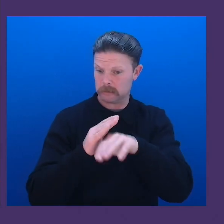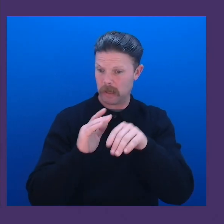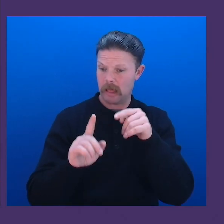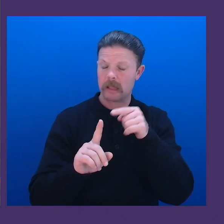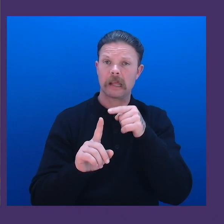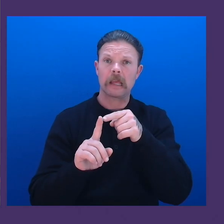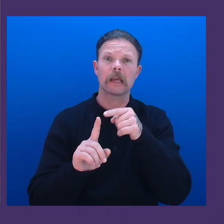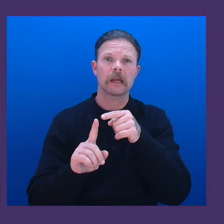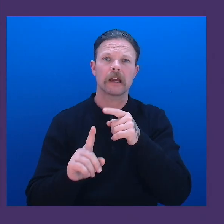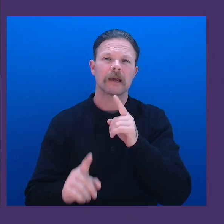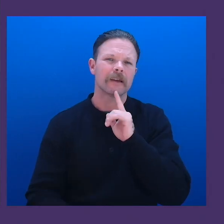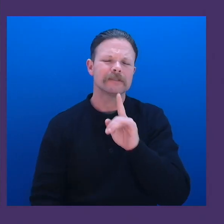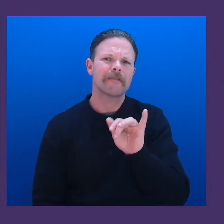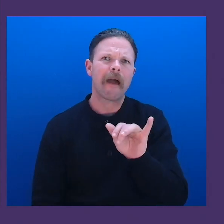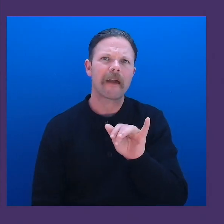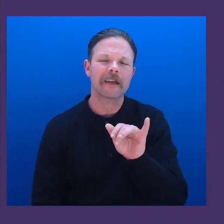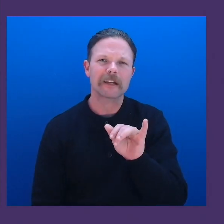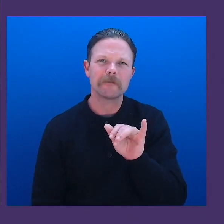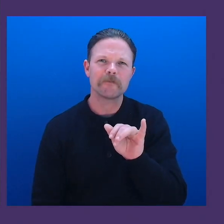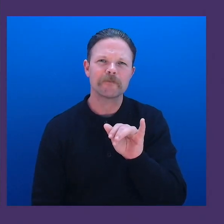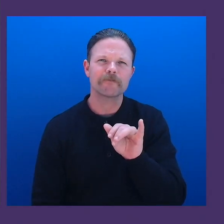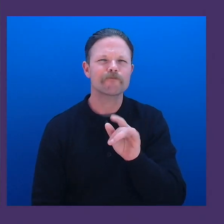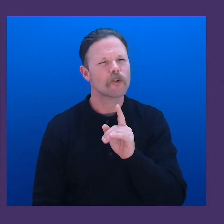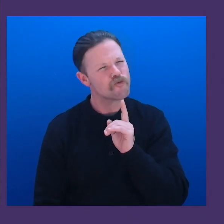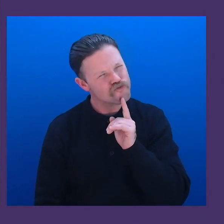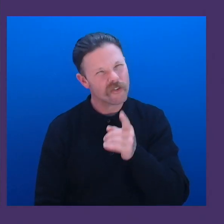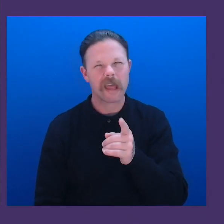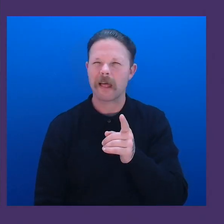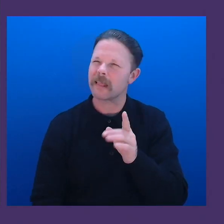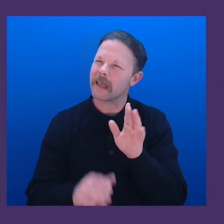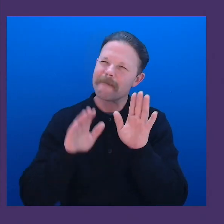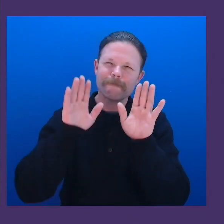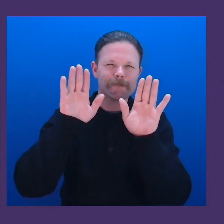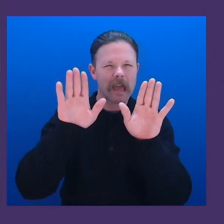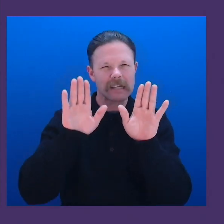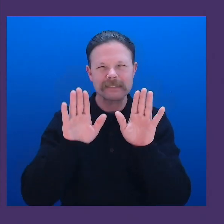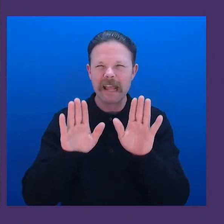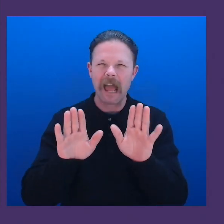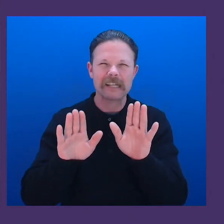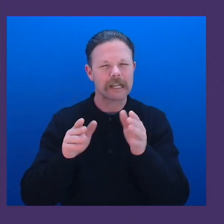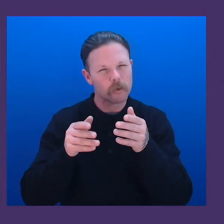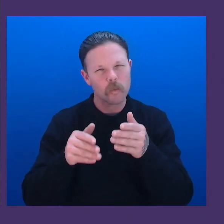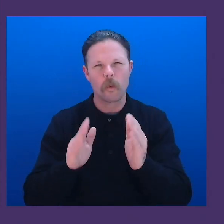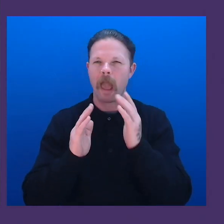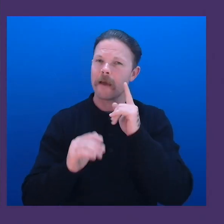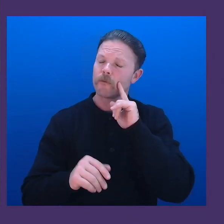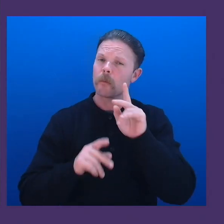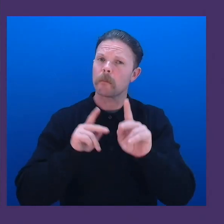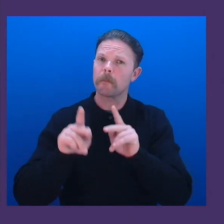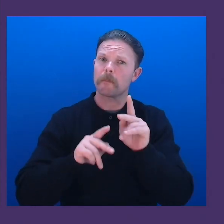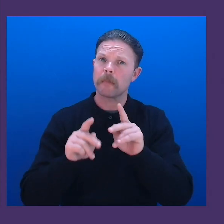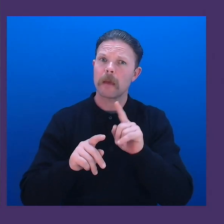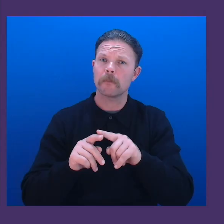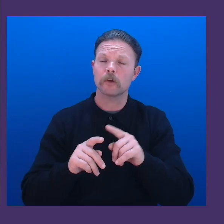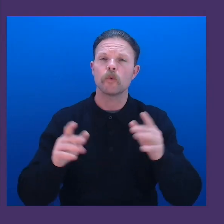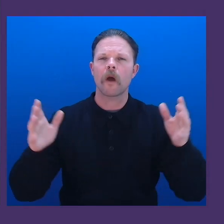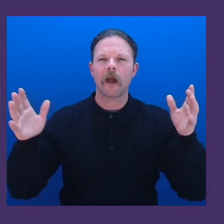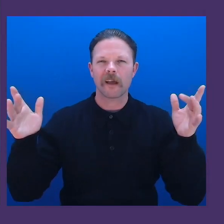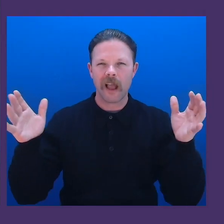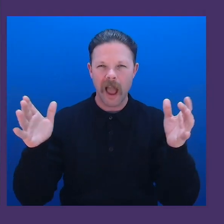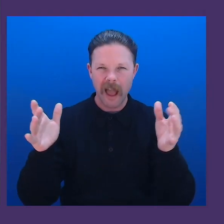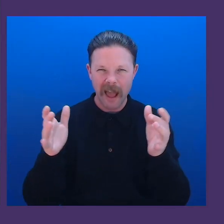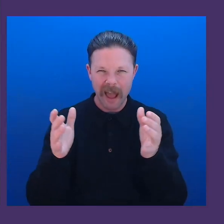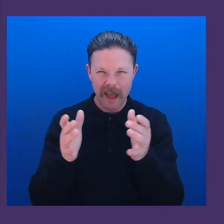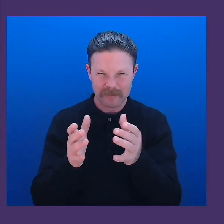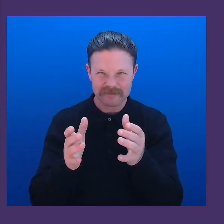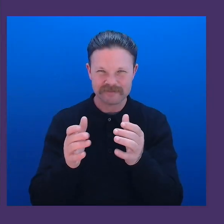is like a really fantastic way for people to come together